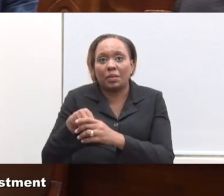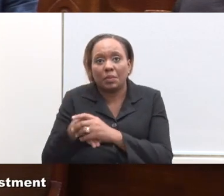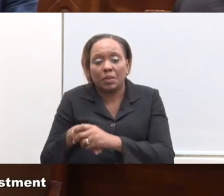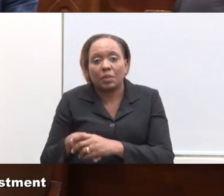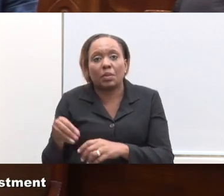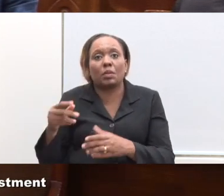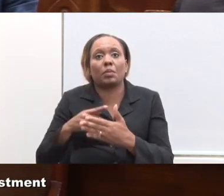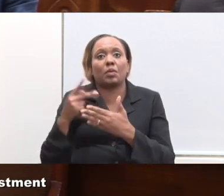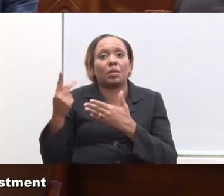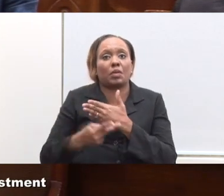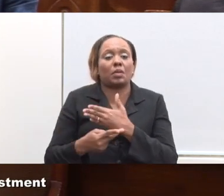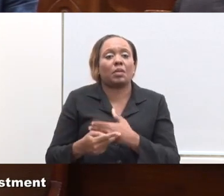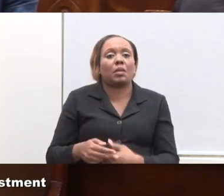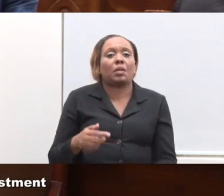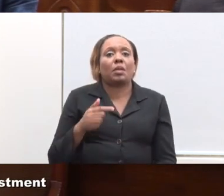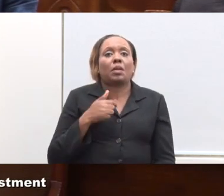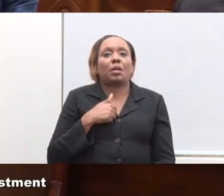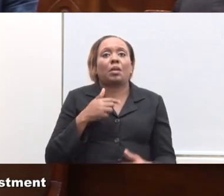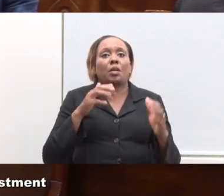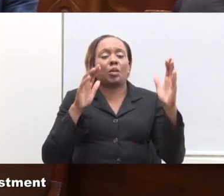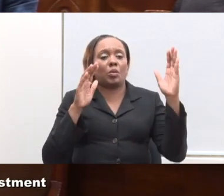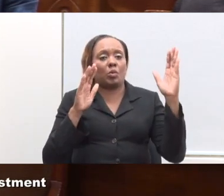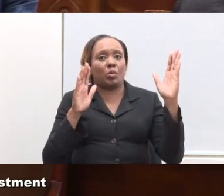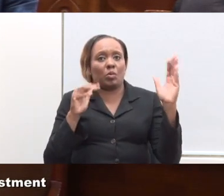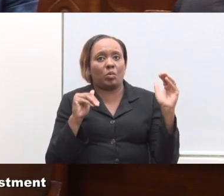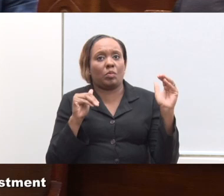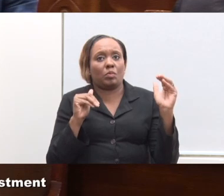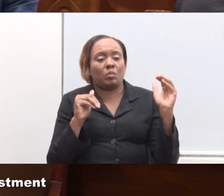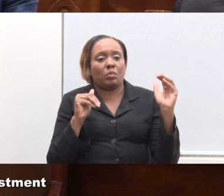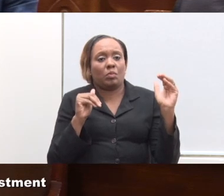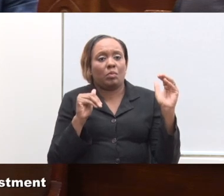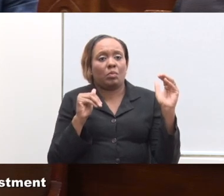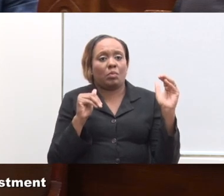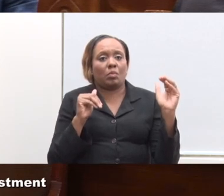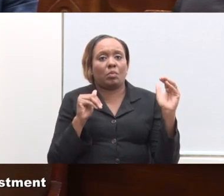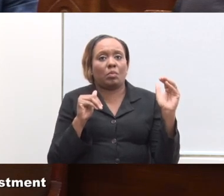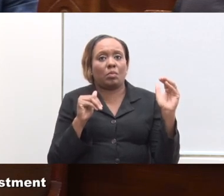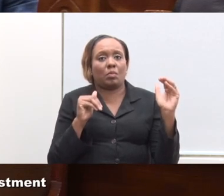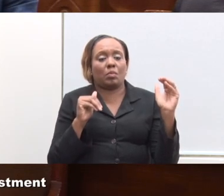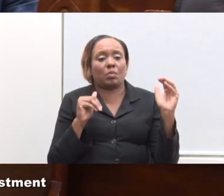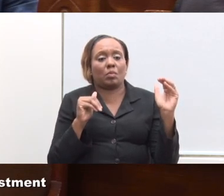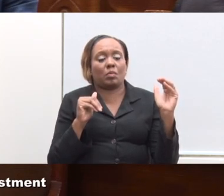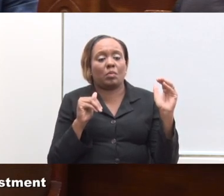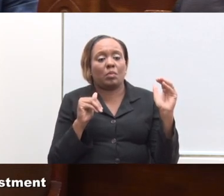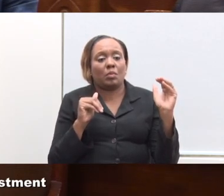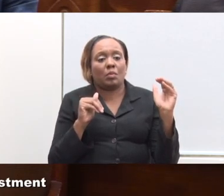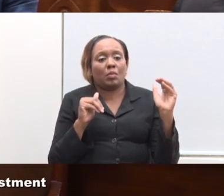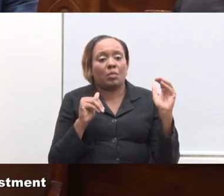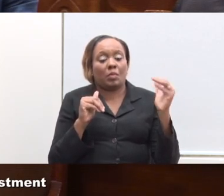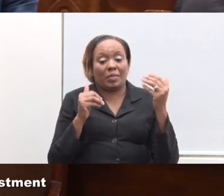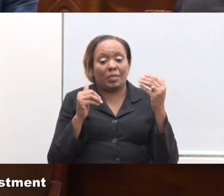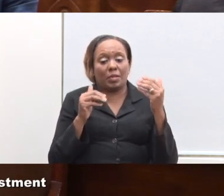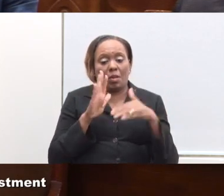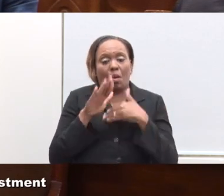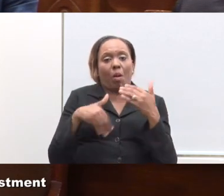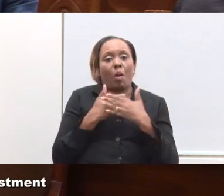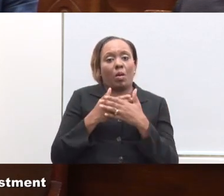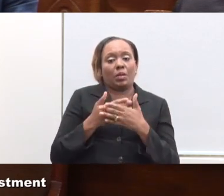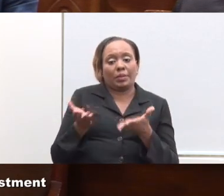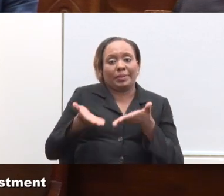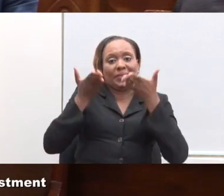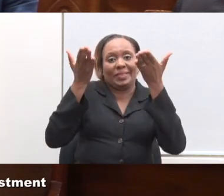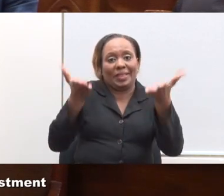I said, I hope that this is the whole package, but if the crisis proves to be enduring, treat this,